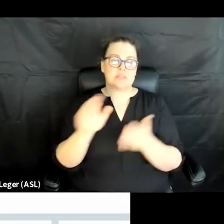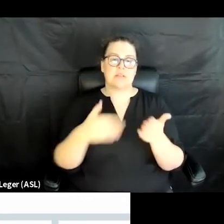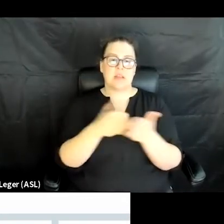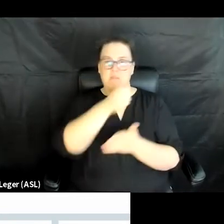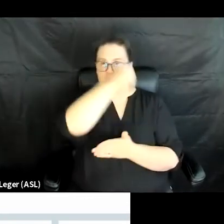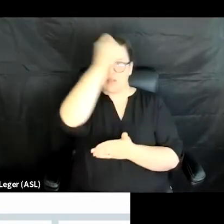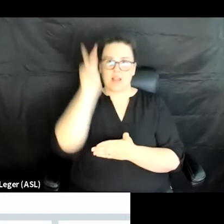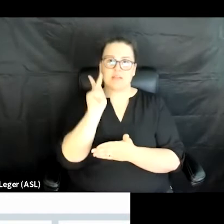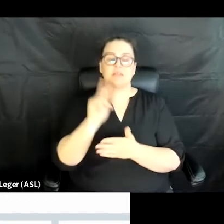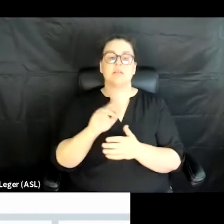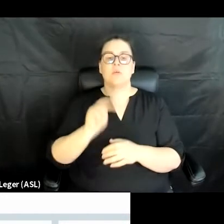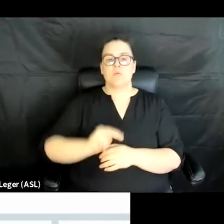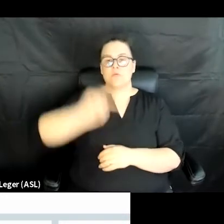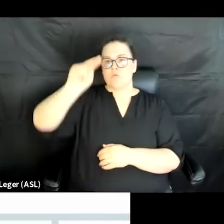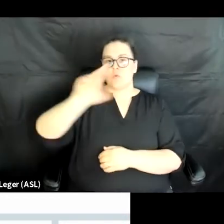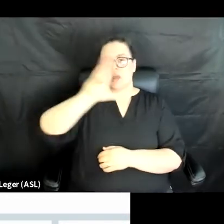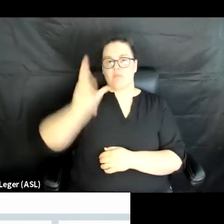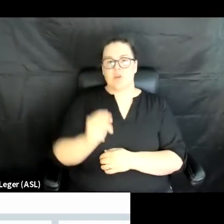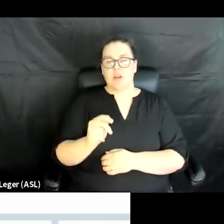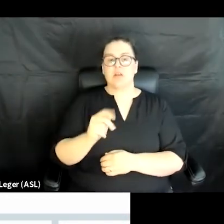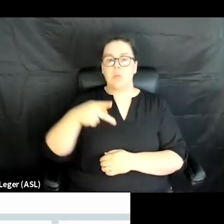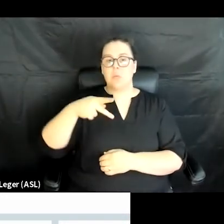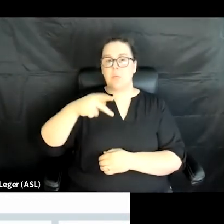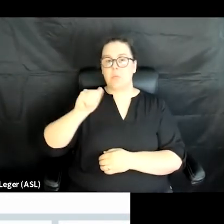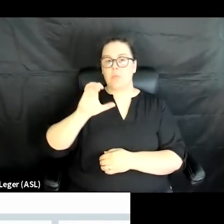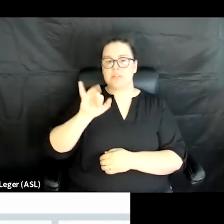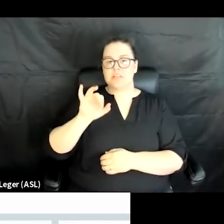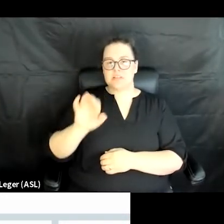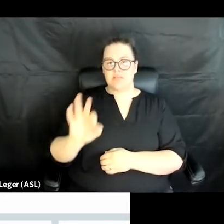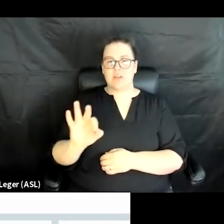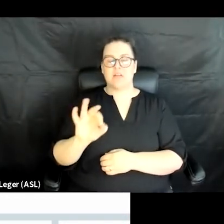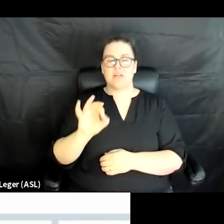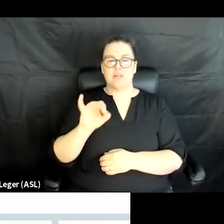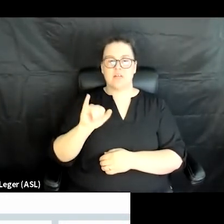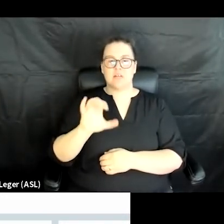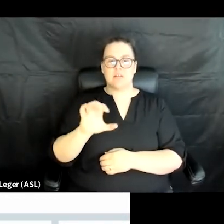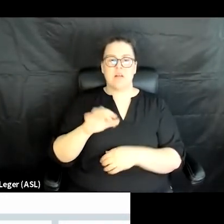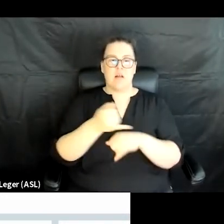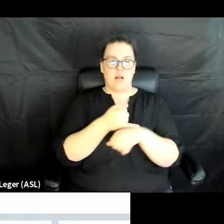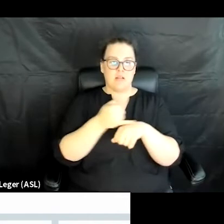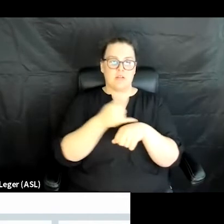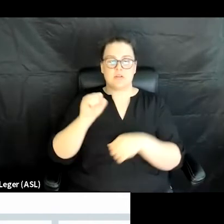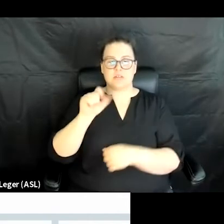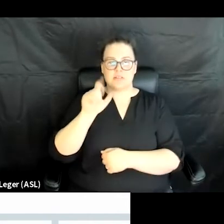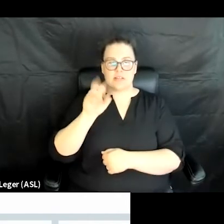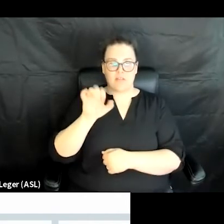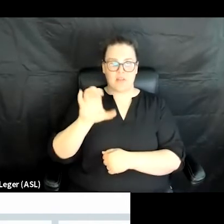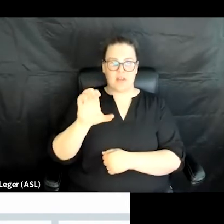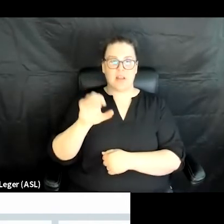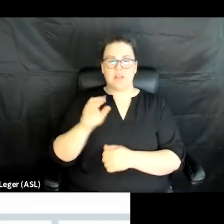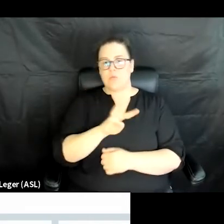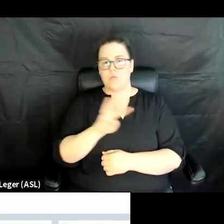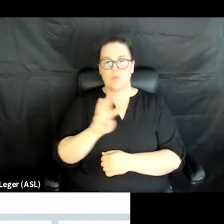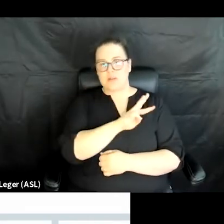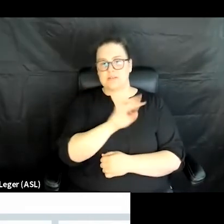North Africans, Pacific Islanders, and Slavic and West Indies. And we have to be conscious of the fact that in different